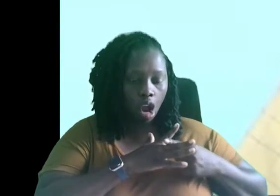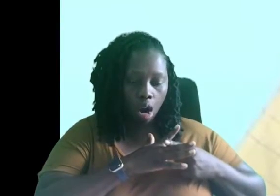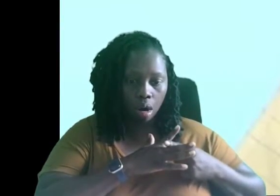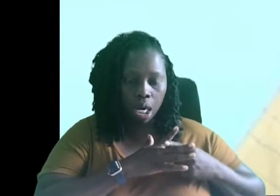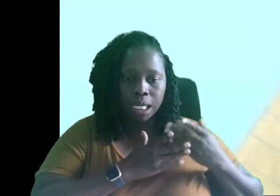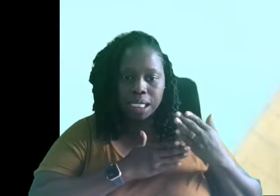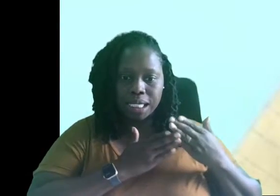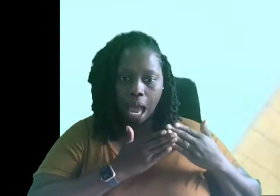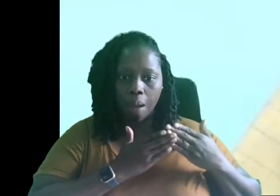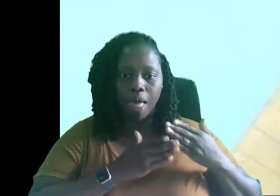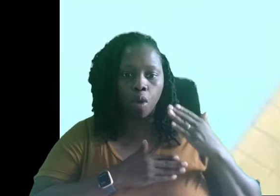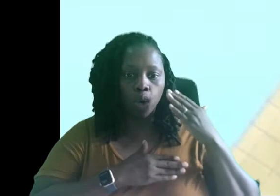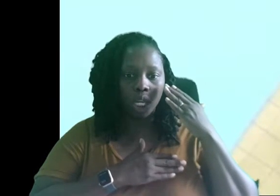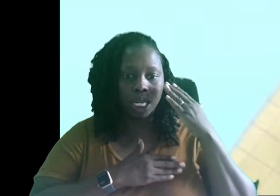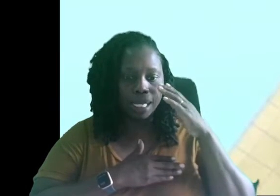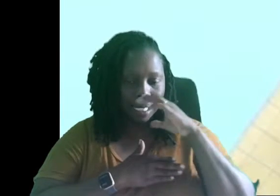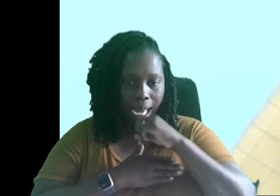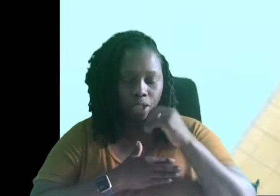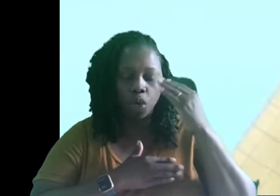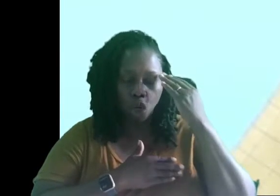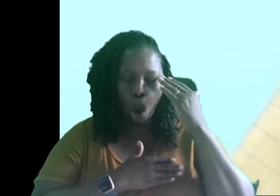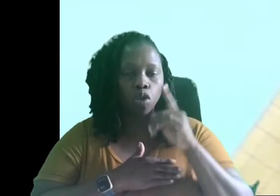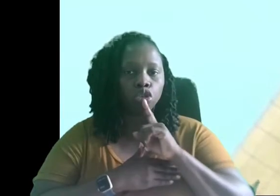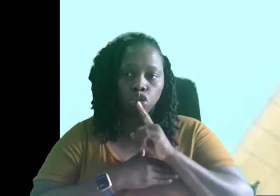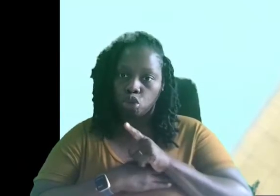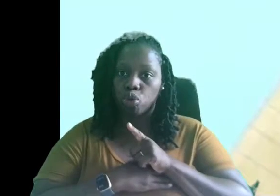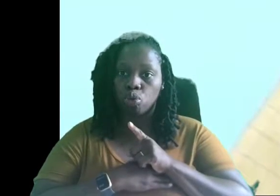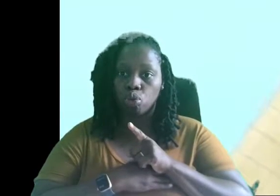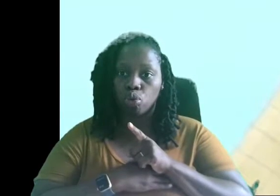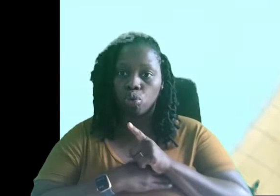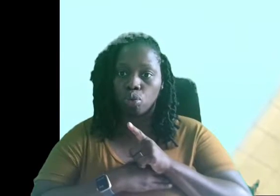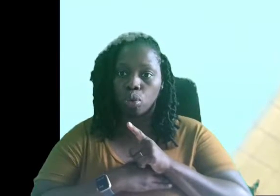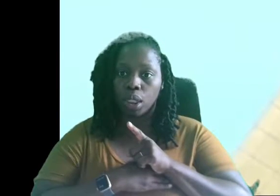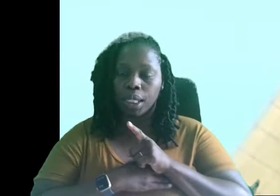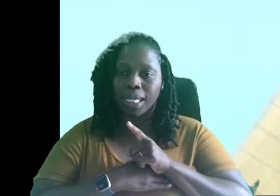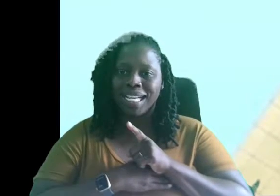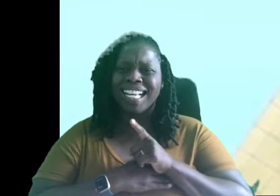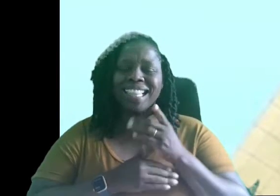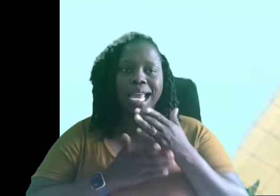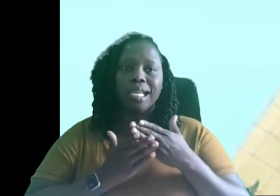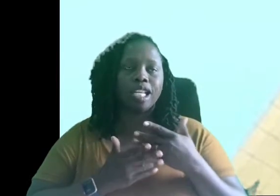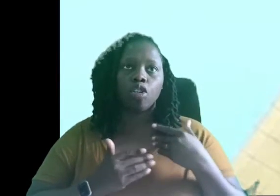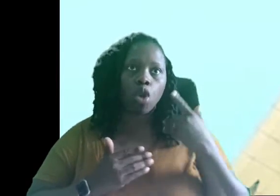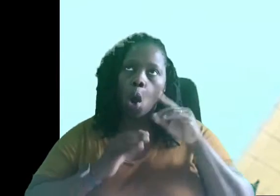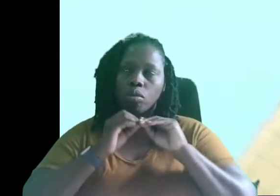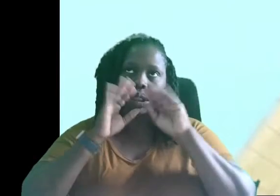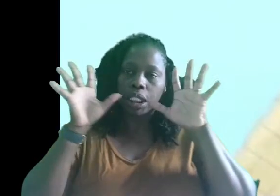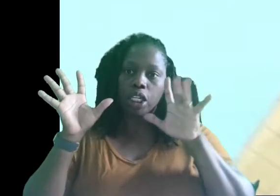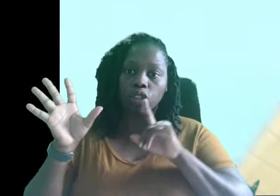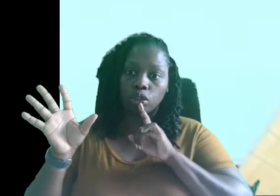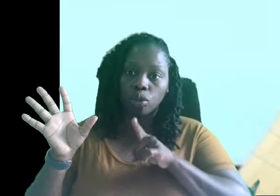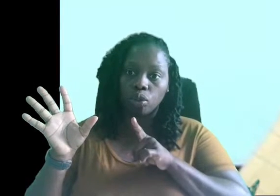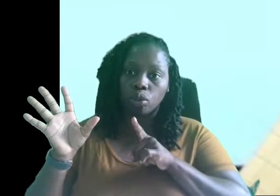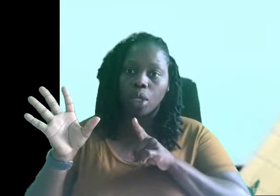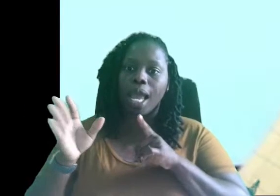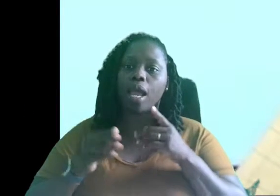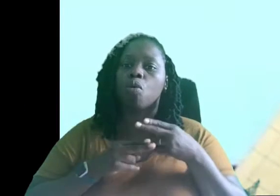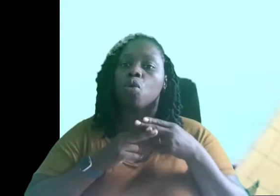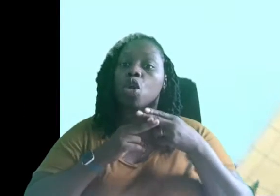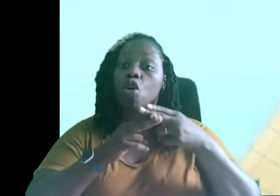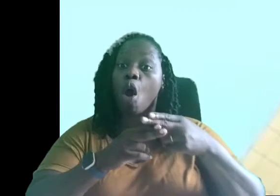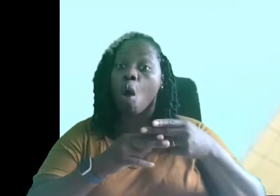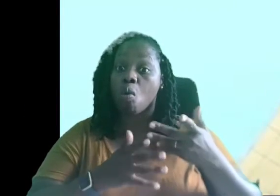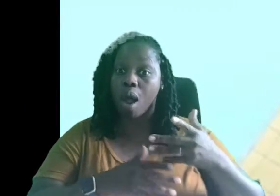have a starting place. Some things that we just assume are true. Things that are just obviously